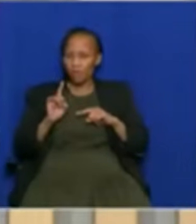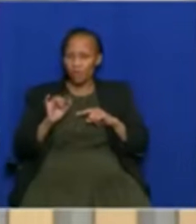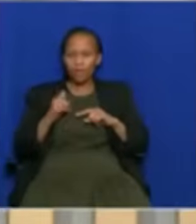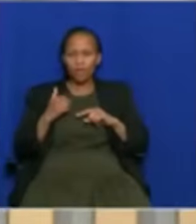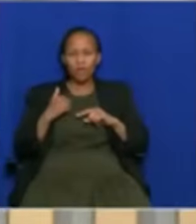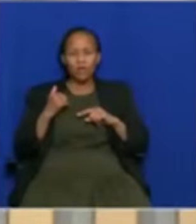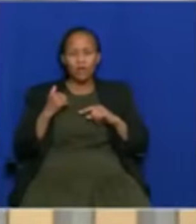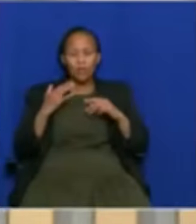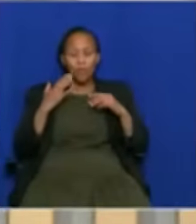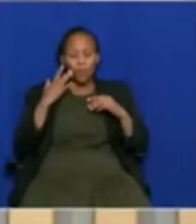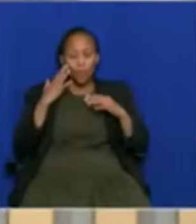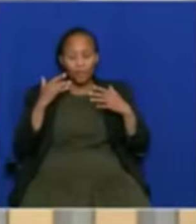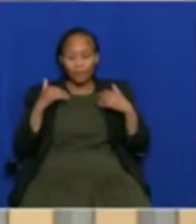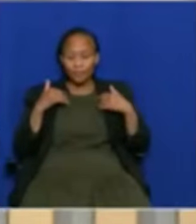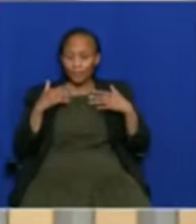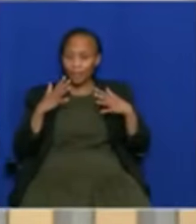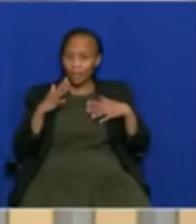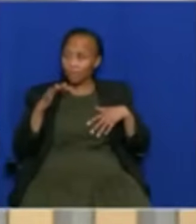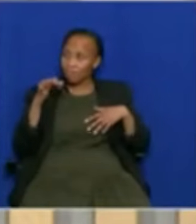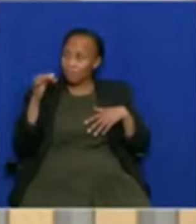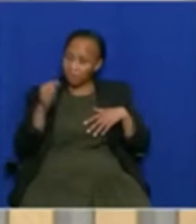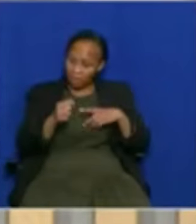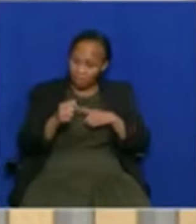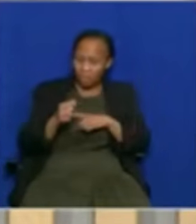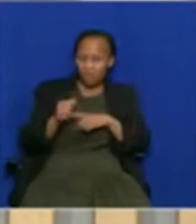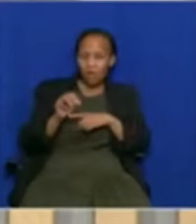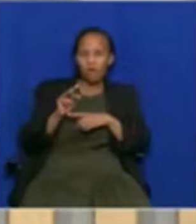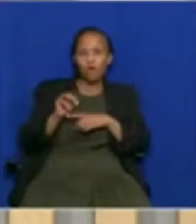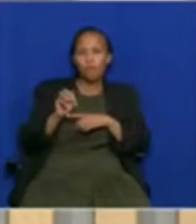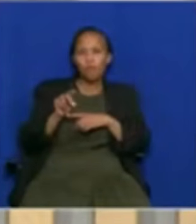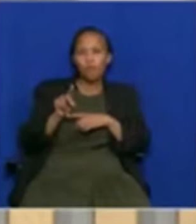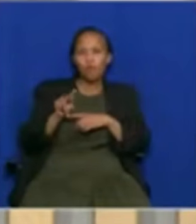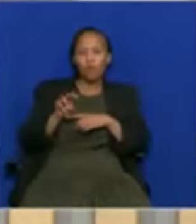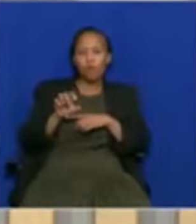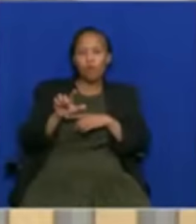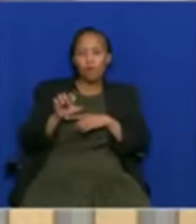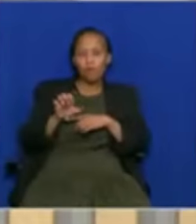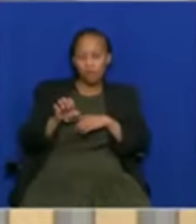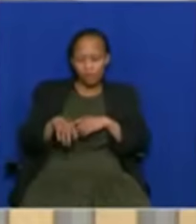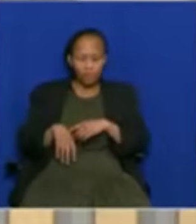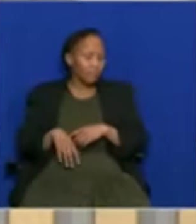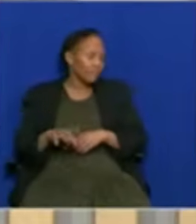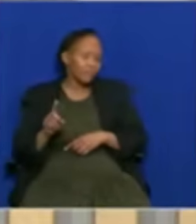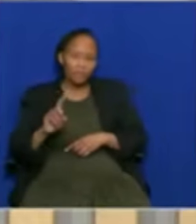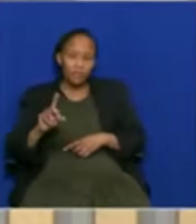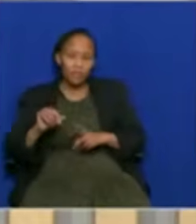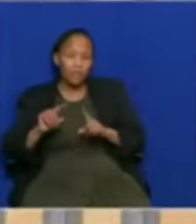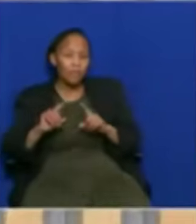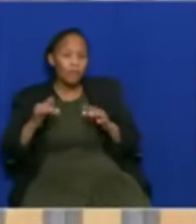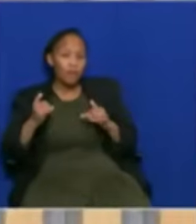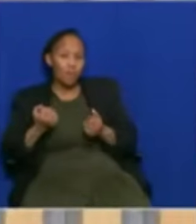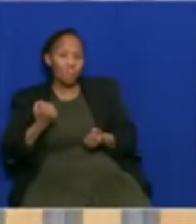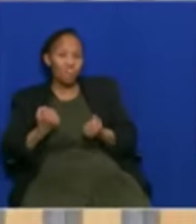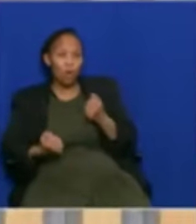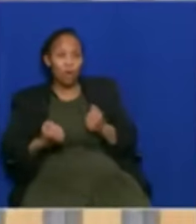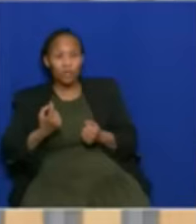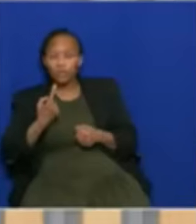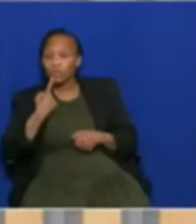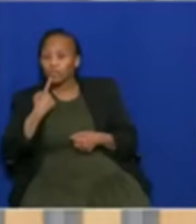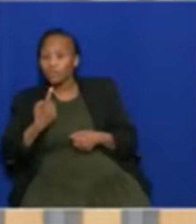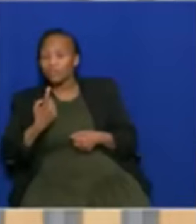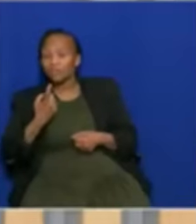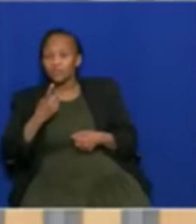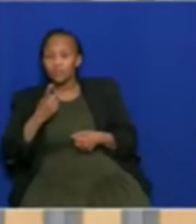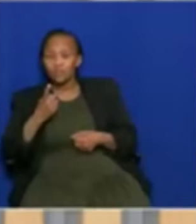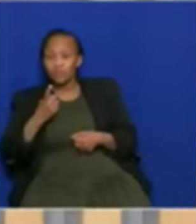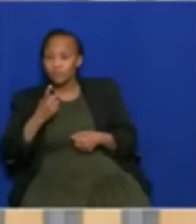of Mokwele. But the impression you are creating to the court, because you've completed the investigation and